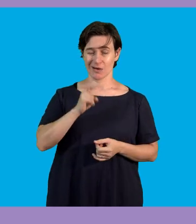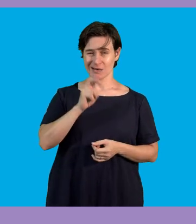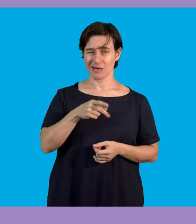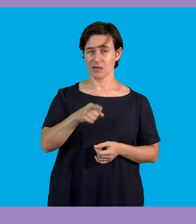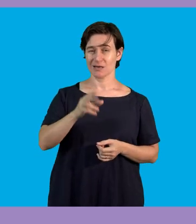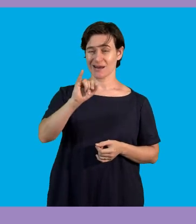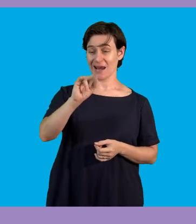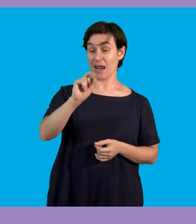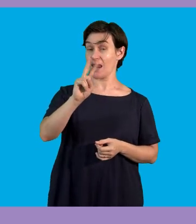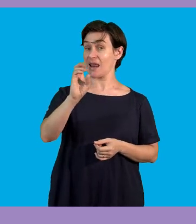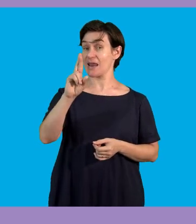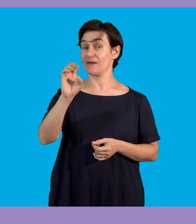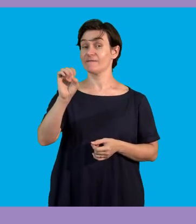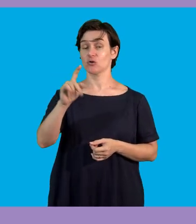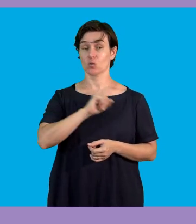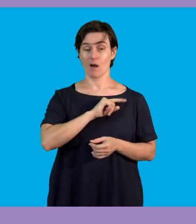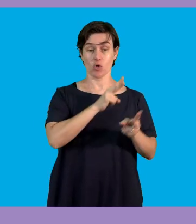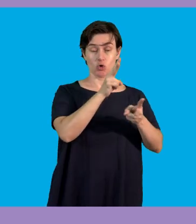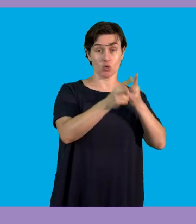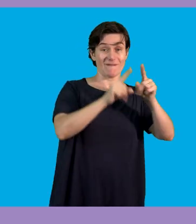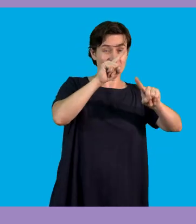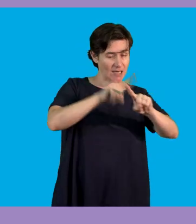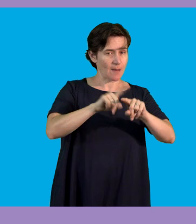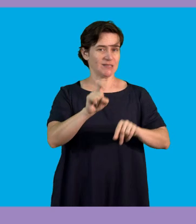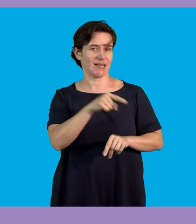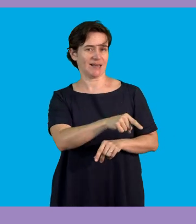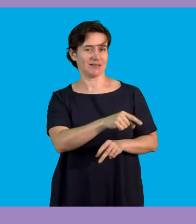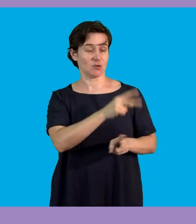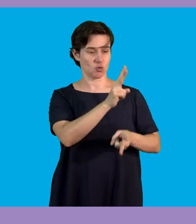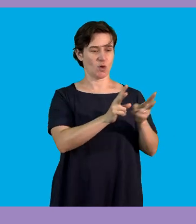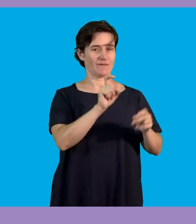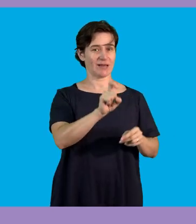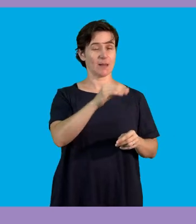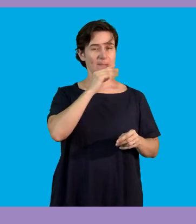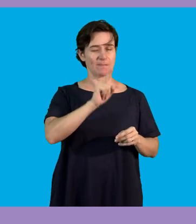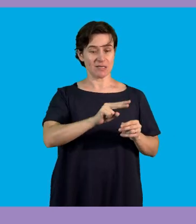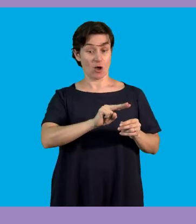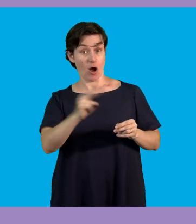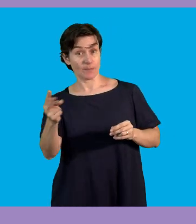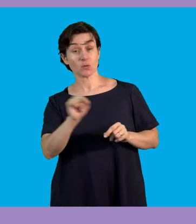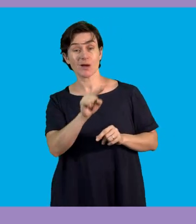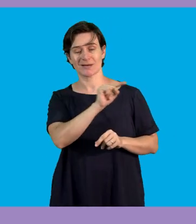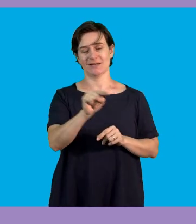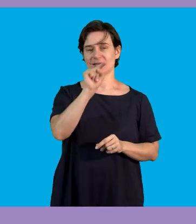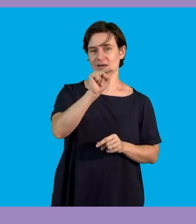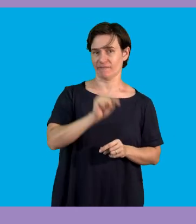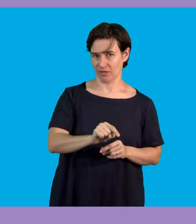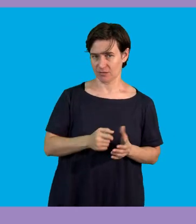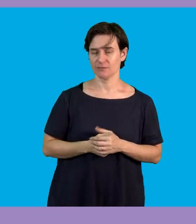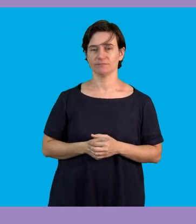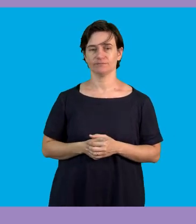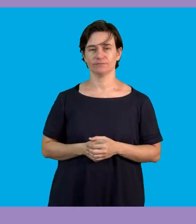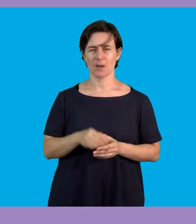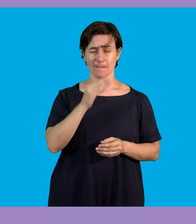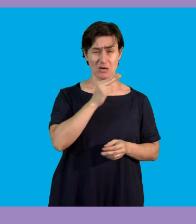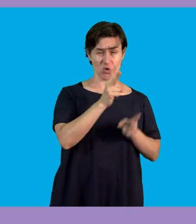inverse of 12. 12 and x are multiplied together, so the opposite operation is division. So the multiplicative